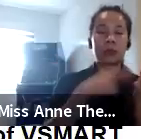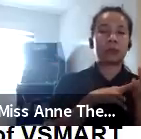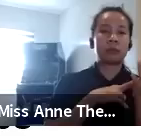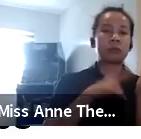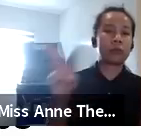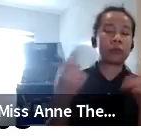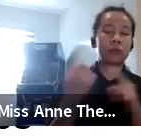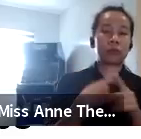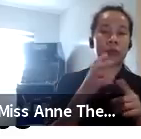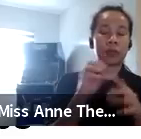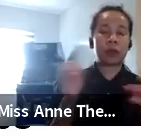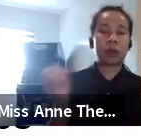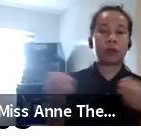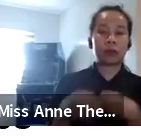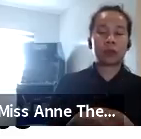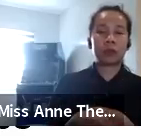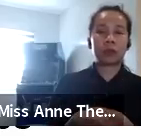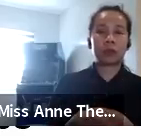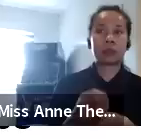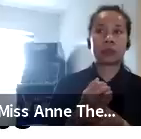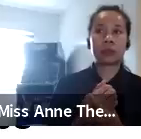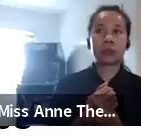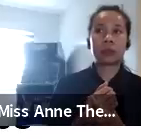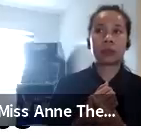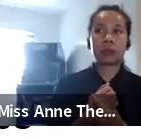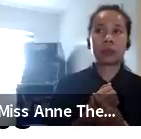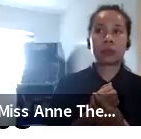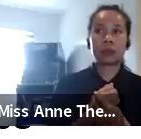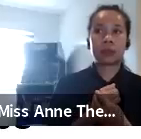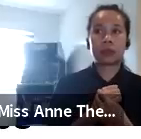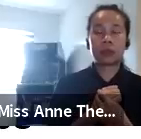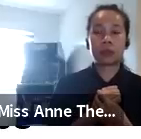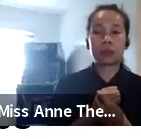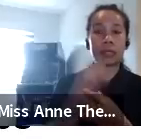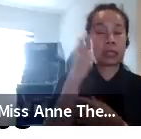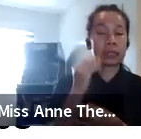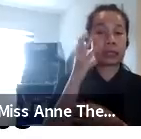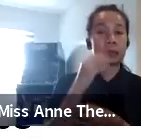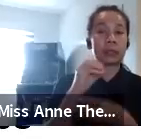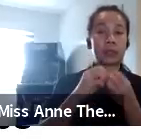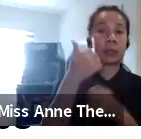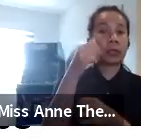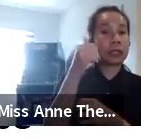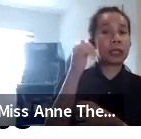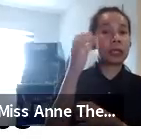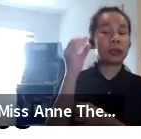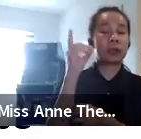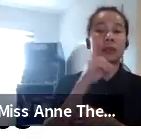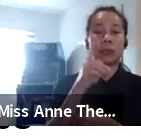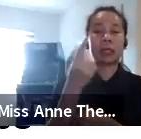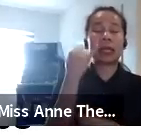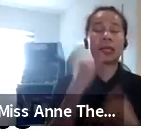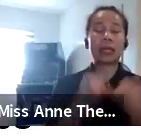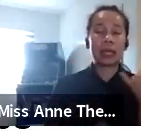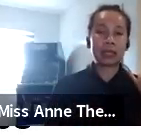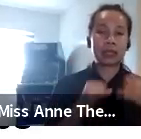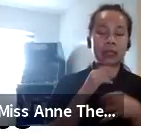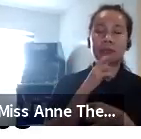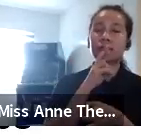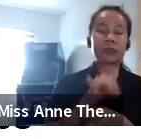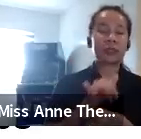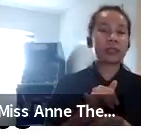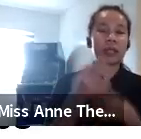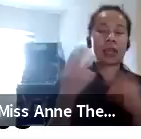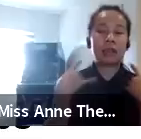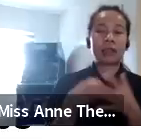the Office of the Knowledge Management at the time. Experience number 10 would be the last. I really have it as